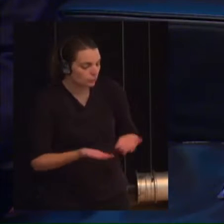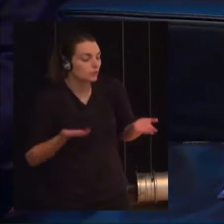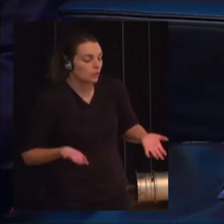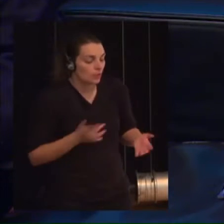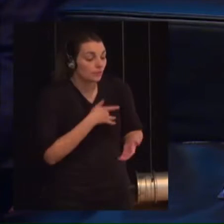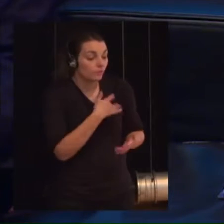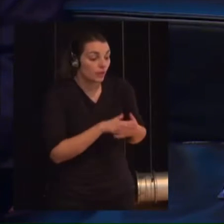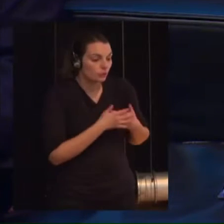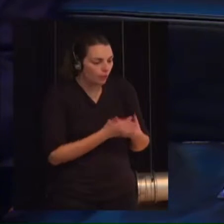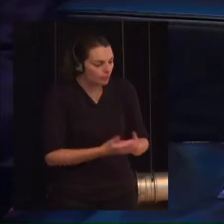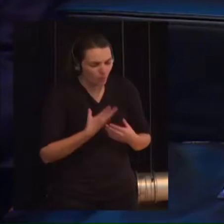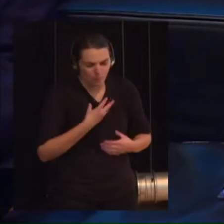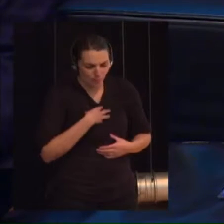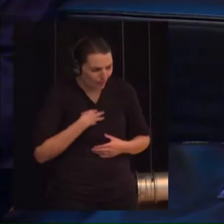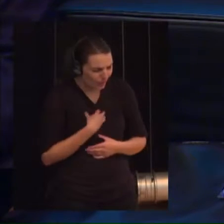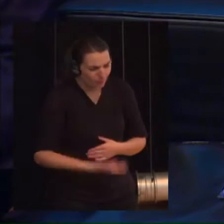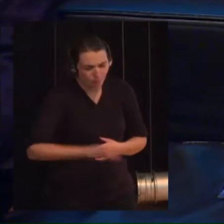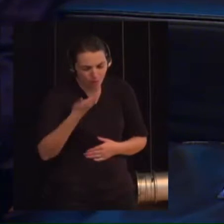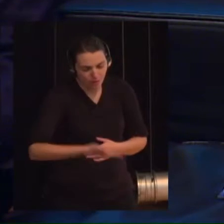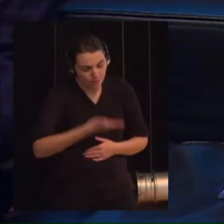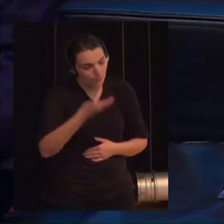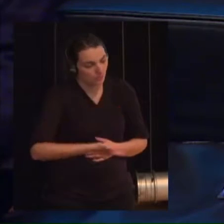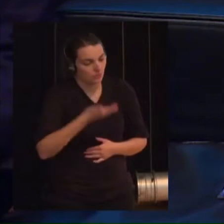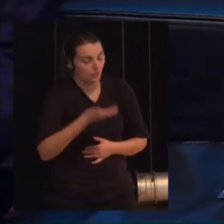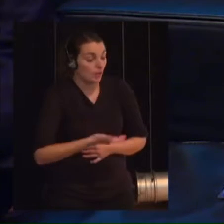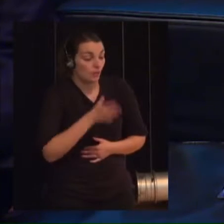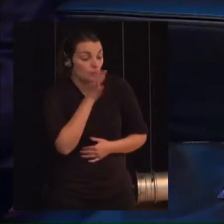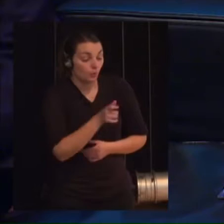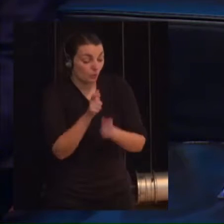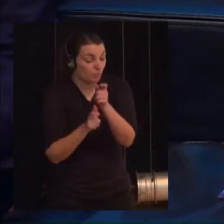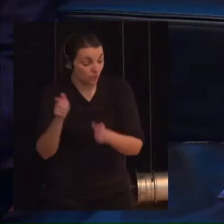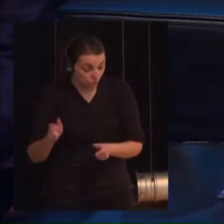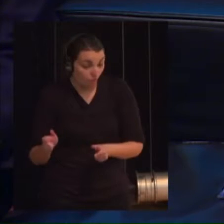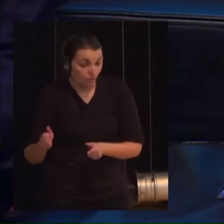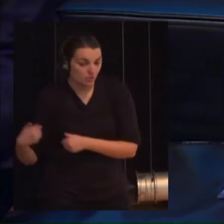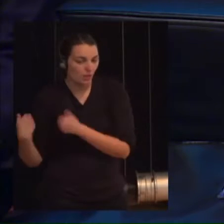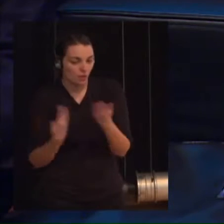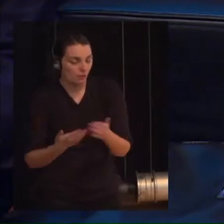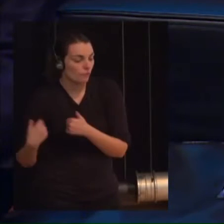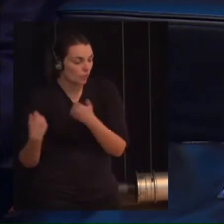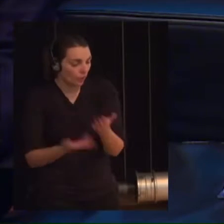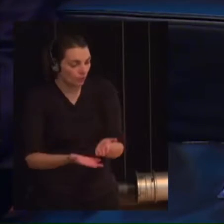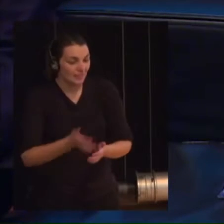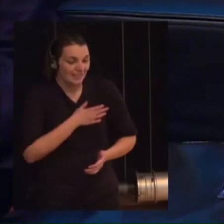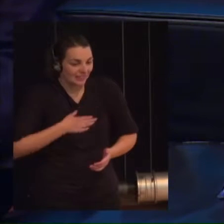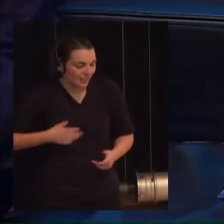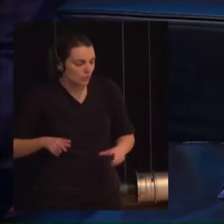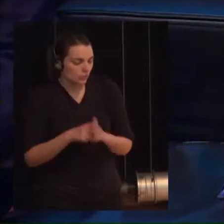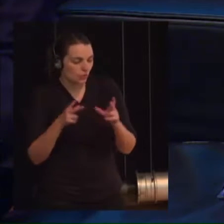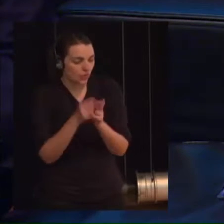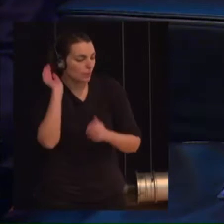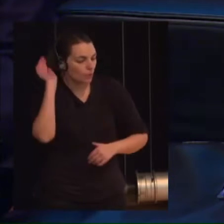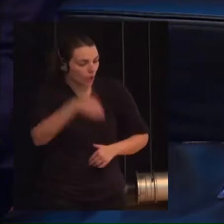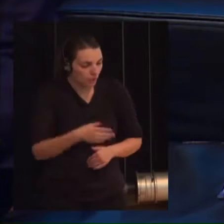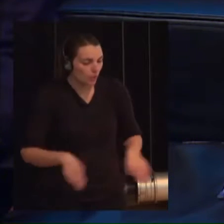because, you know, if philanthropists are promoting an equal democratic society, that society cannot exist without the